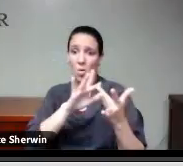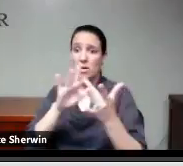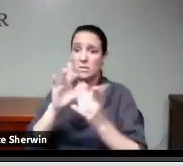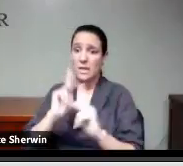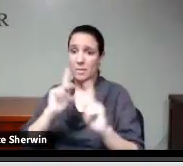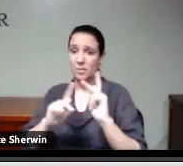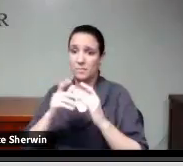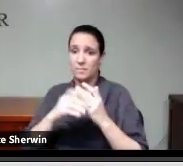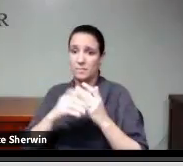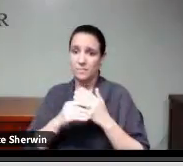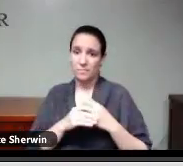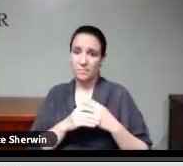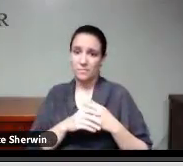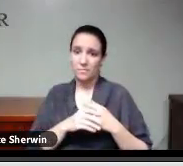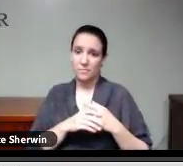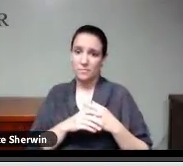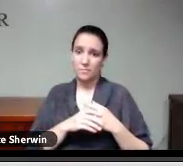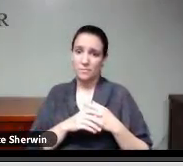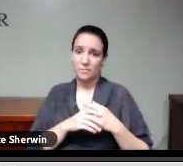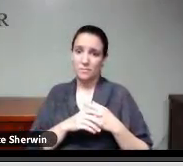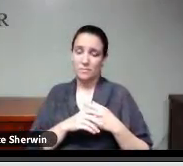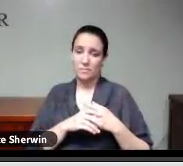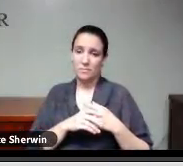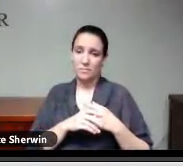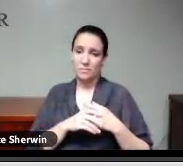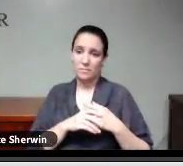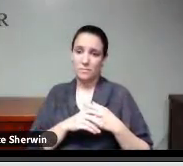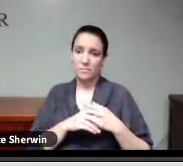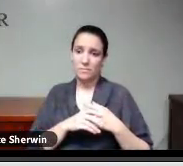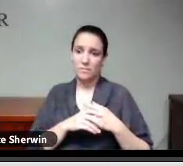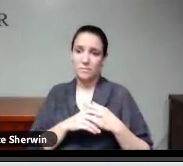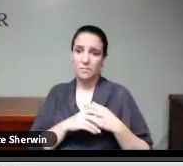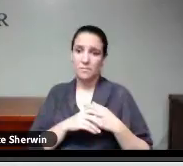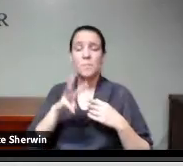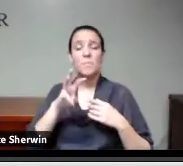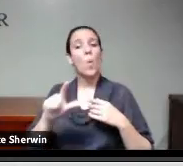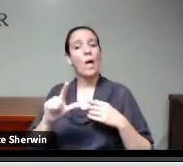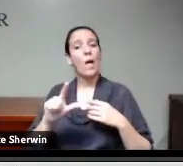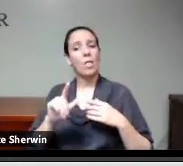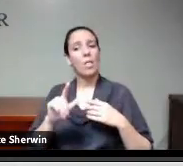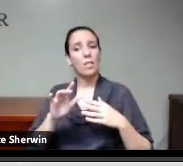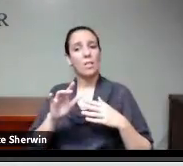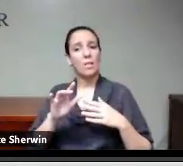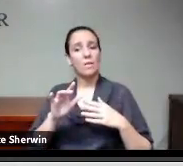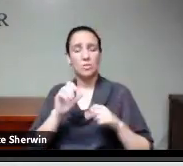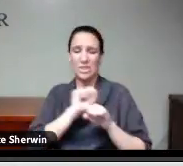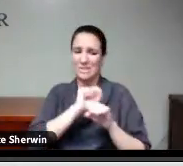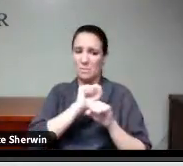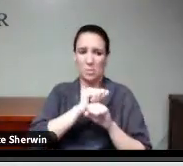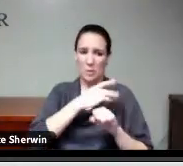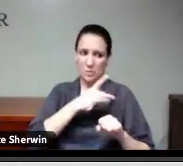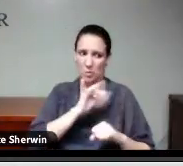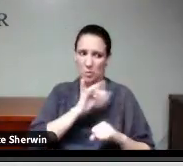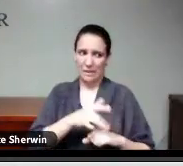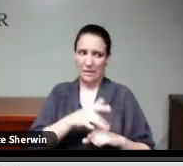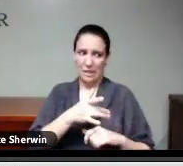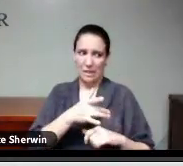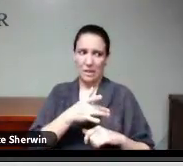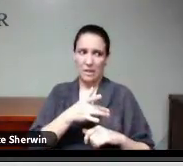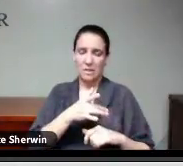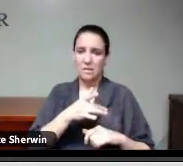would not like it, I think. Well, the tricky part is that strategy